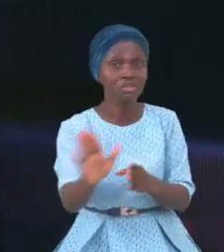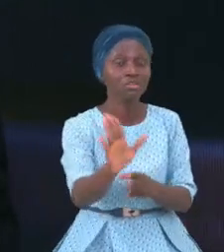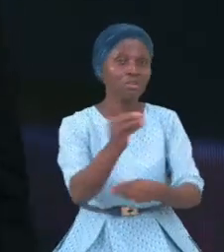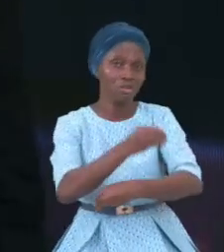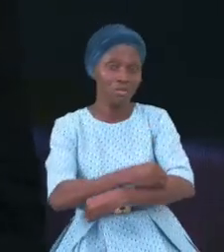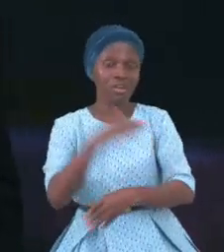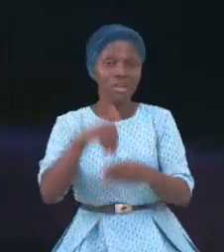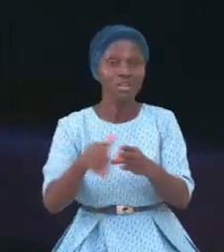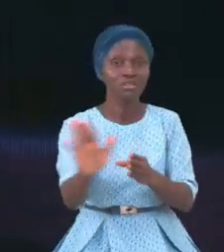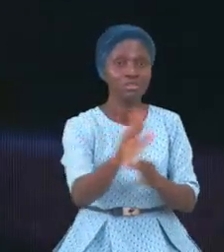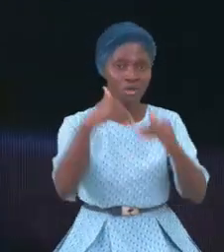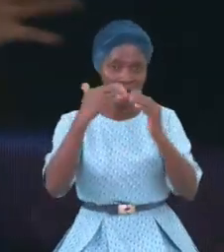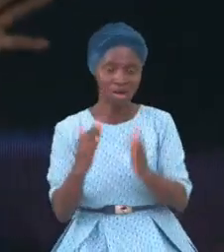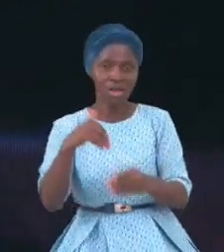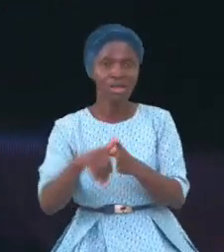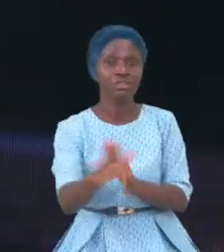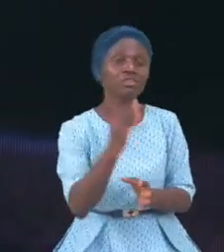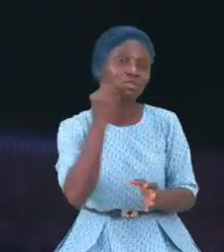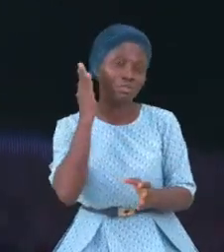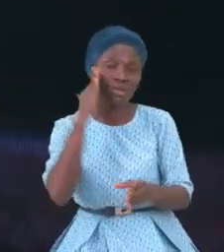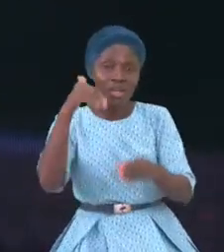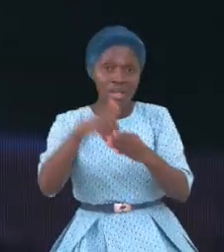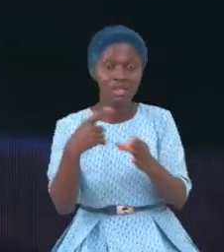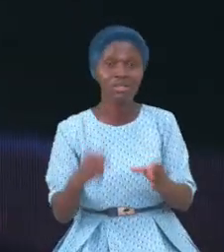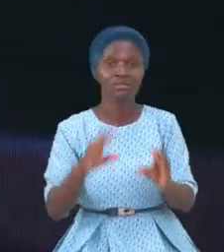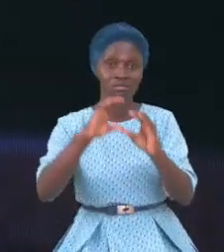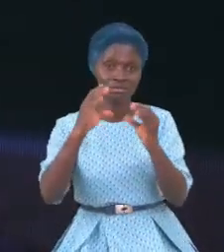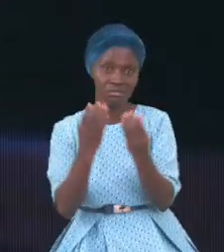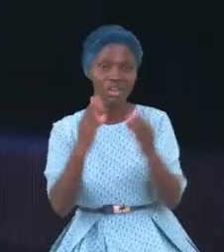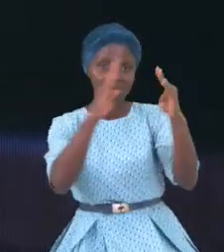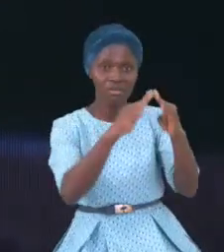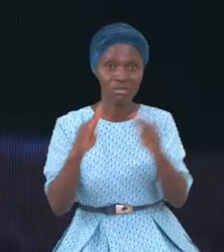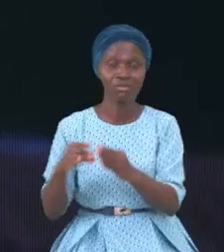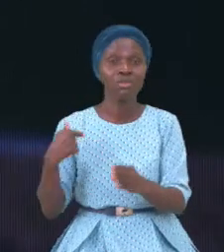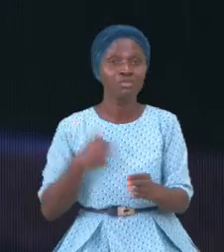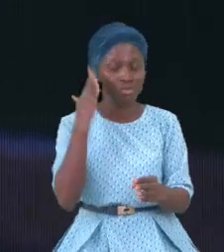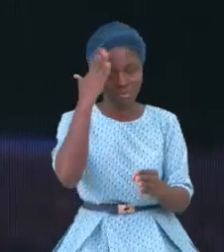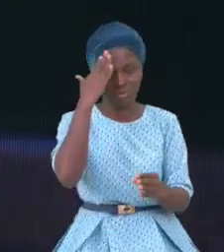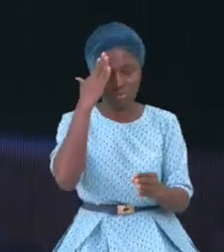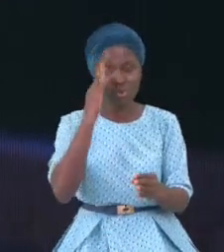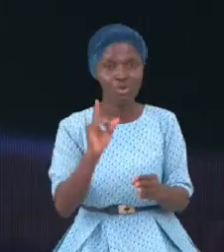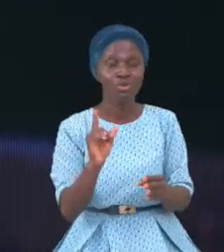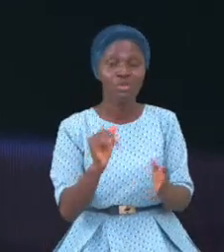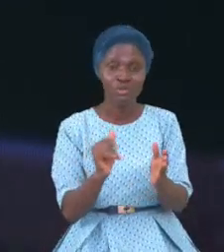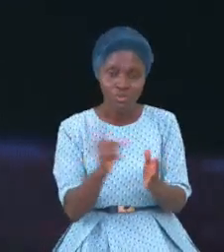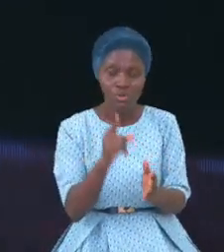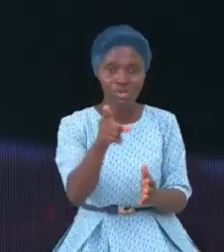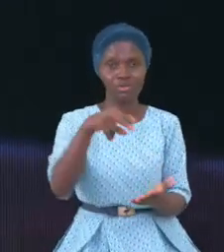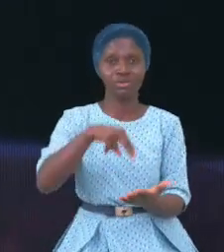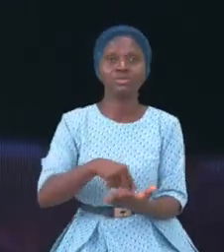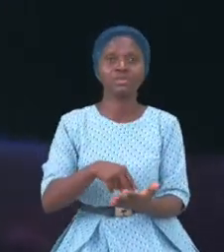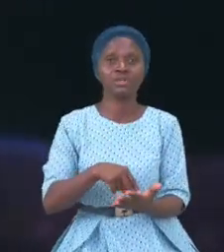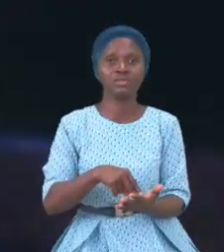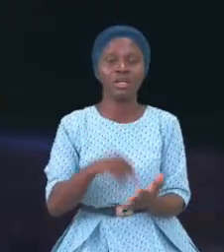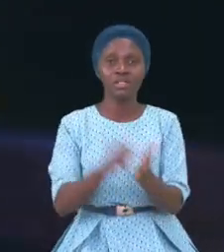your house, in your home, in the community, we will know this is where he stands. He has come